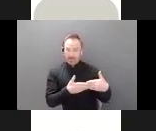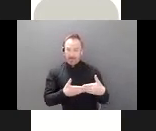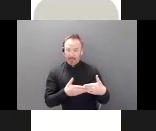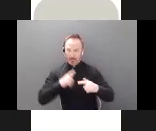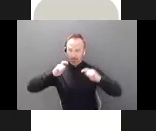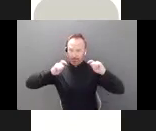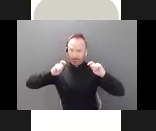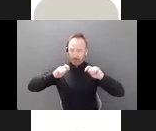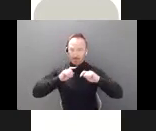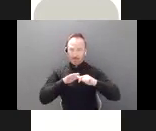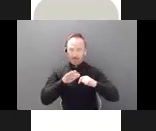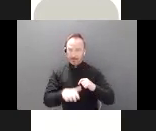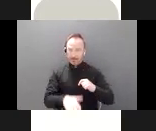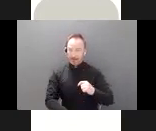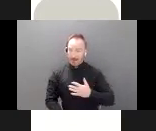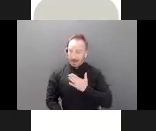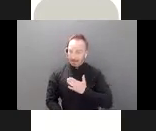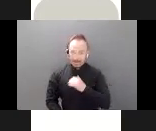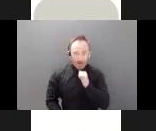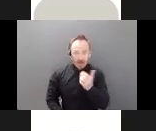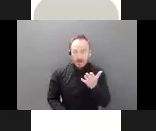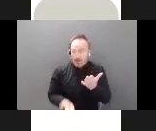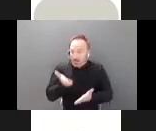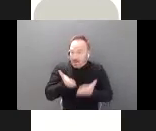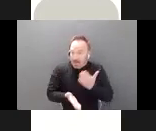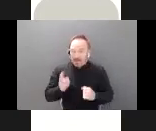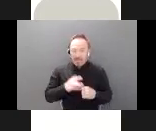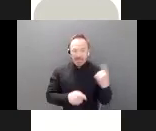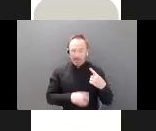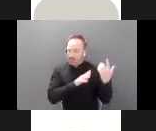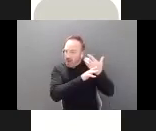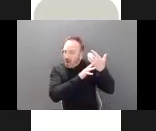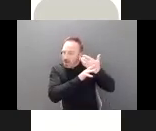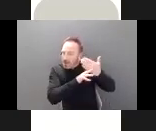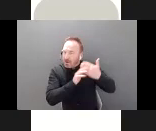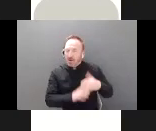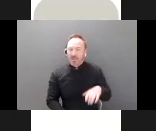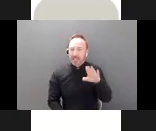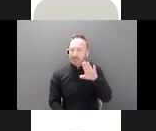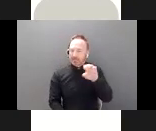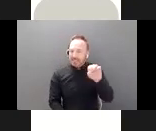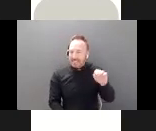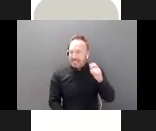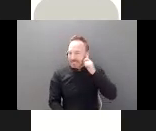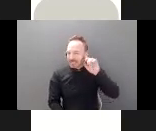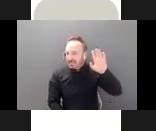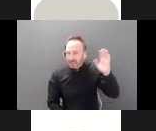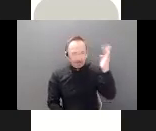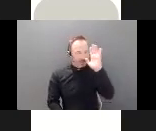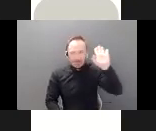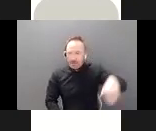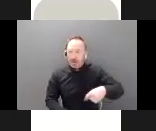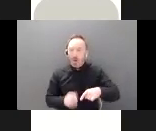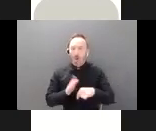with the circumstances. Is there a bee or something kind of bothering him? Has he had a toy taken away? Did his favorite